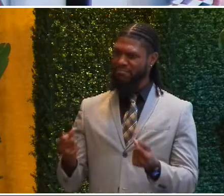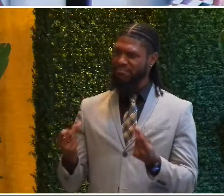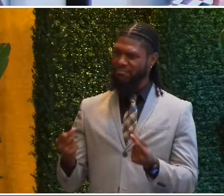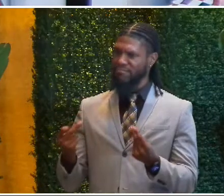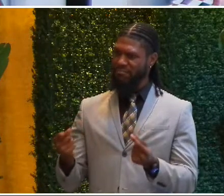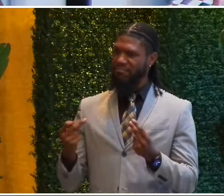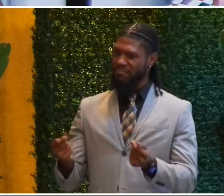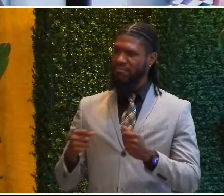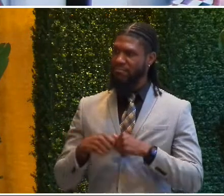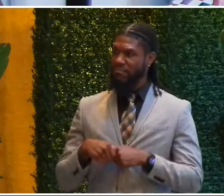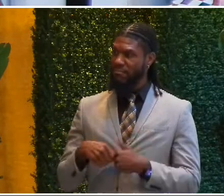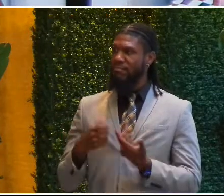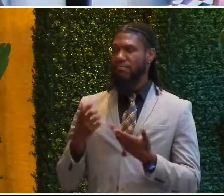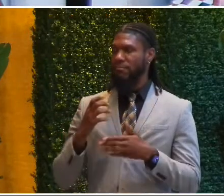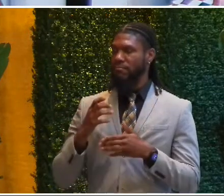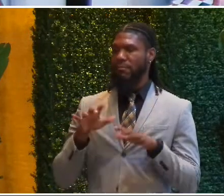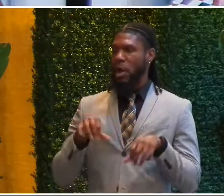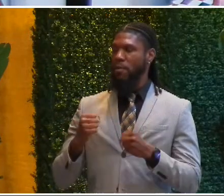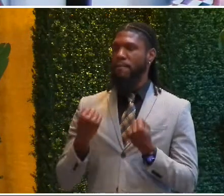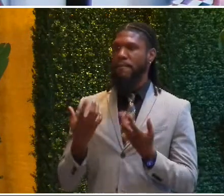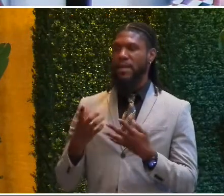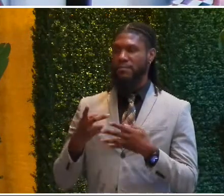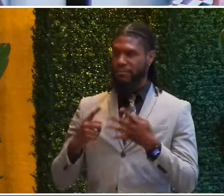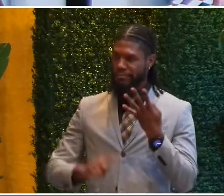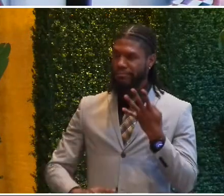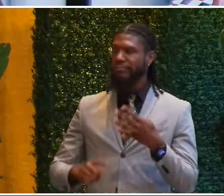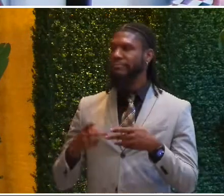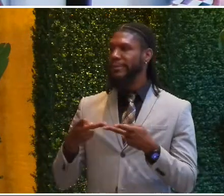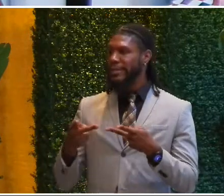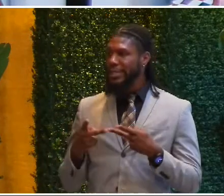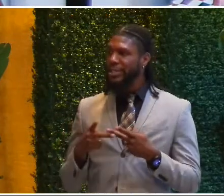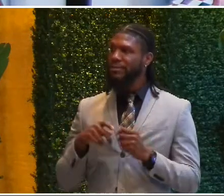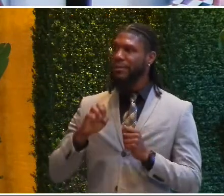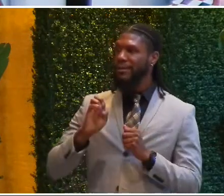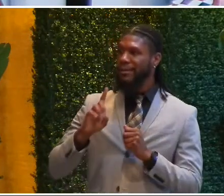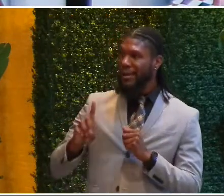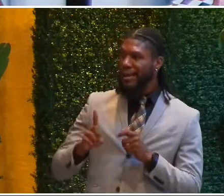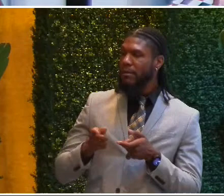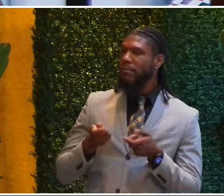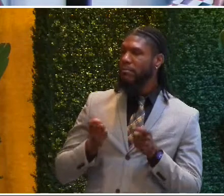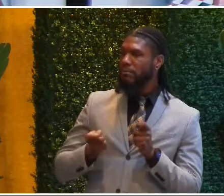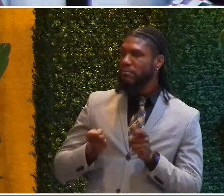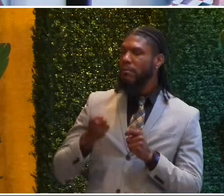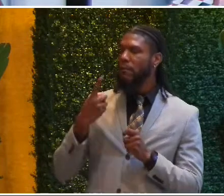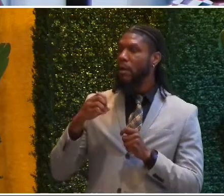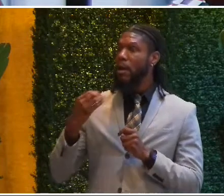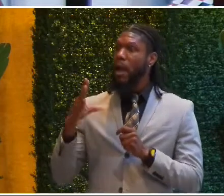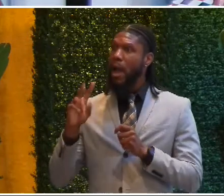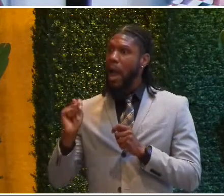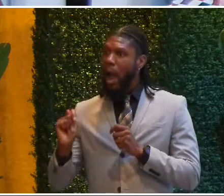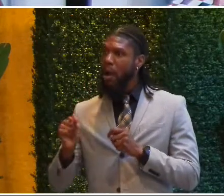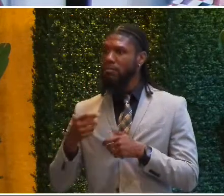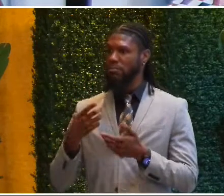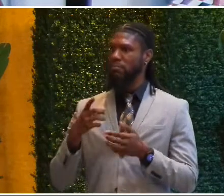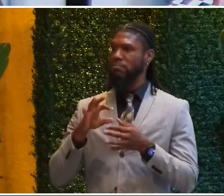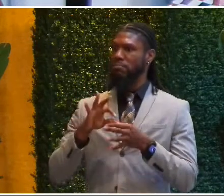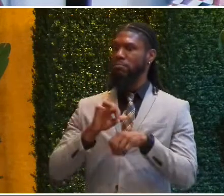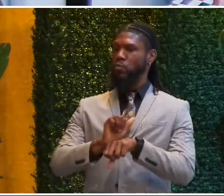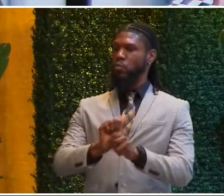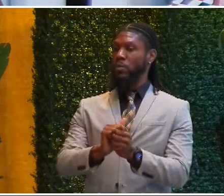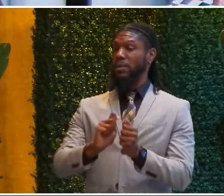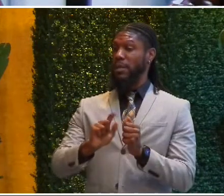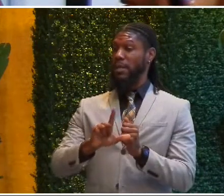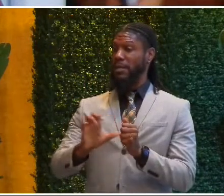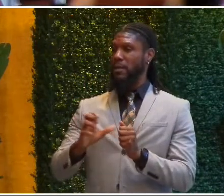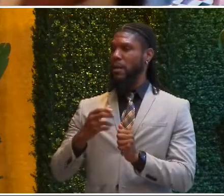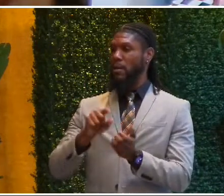Has held all the positions, executive editor of Out, national organizer for the TLC. Also, her debut memoir, The